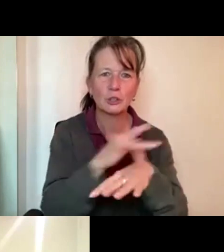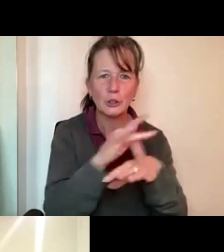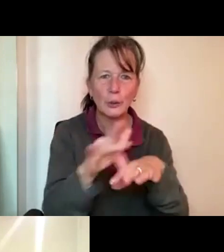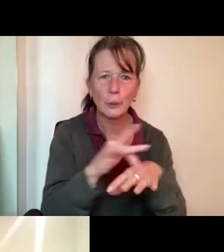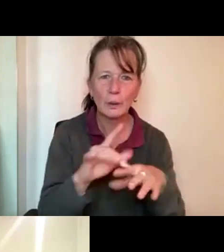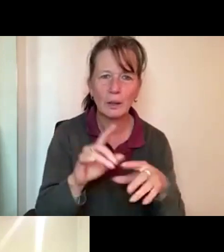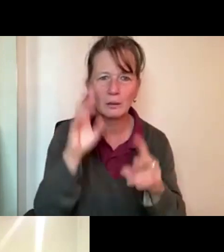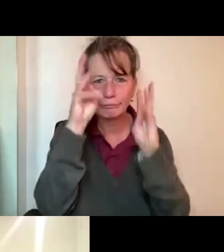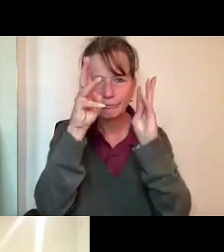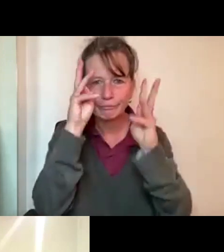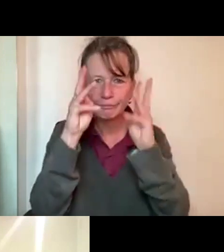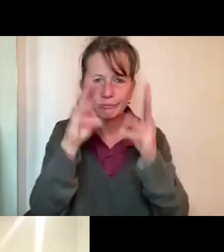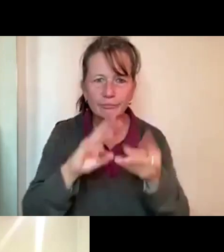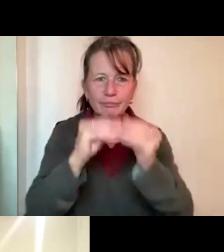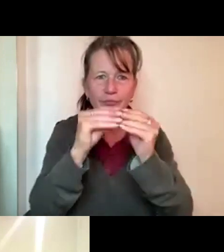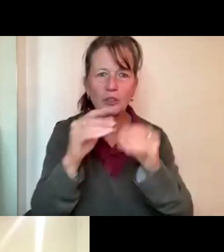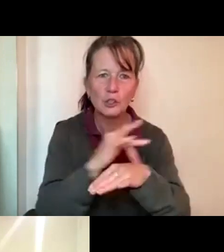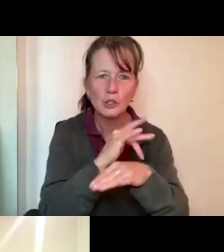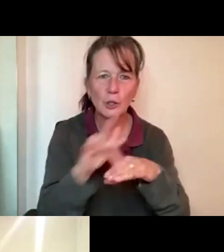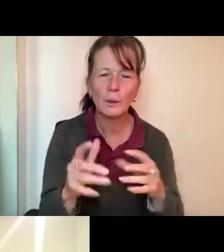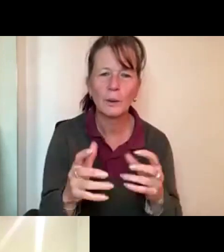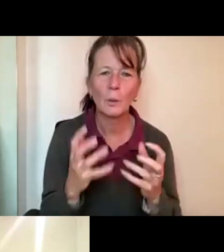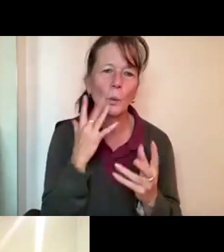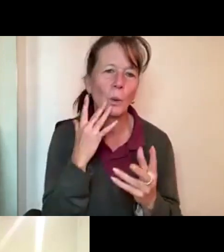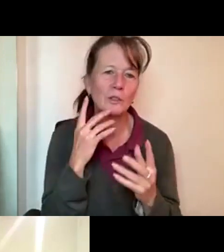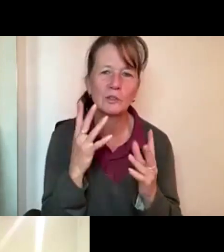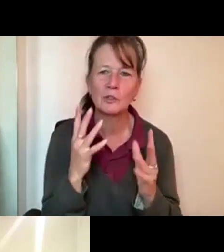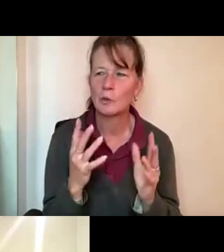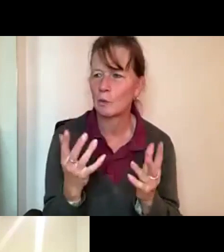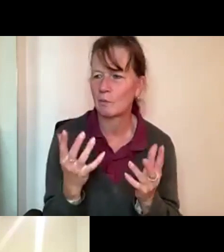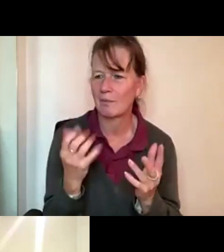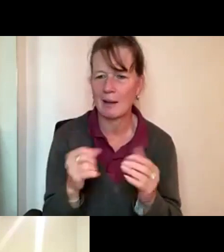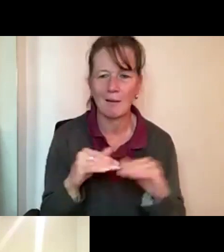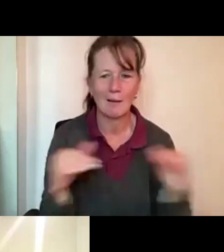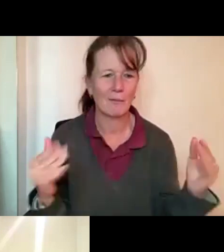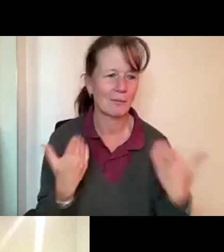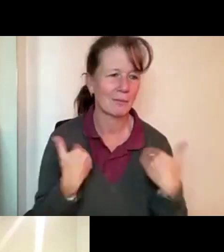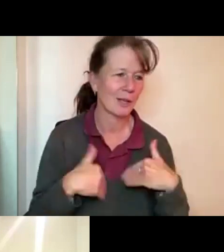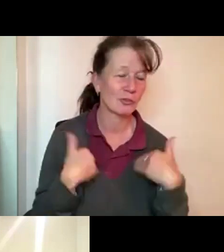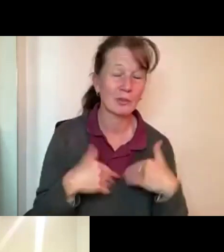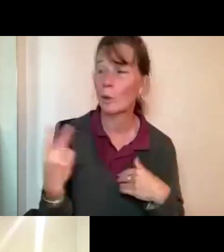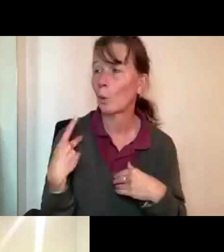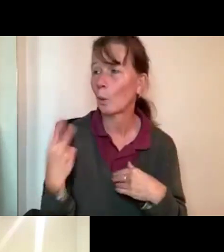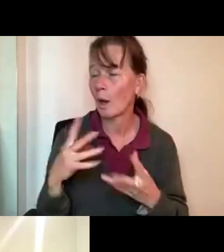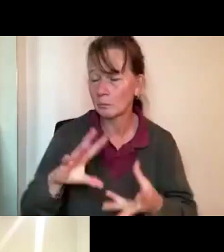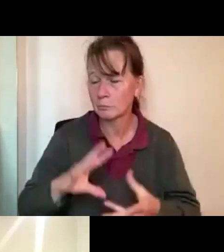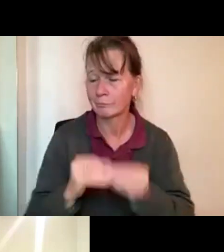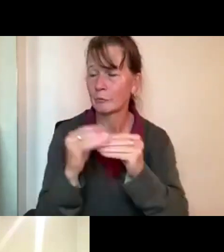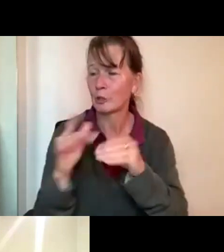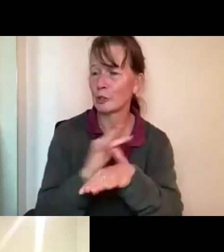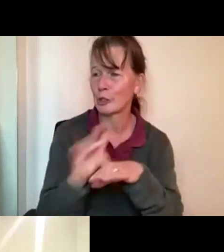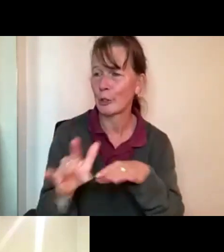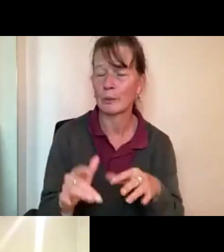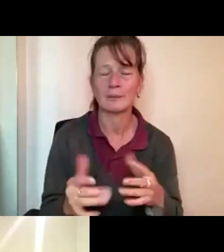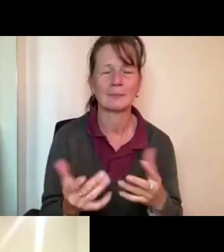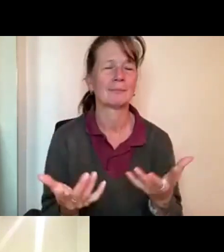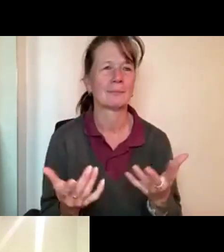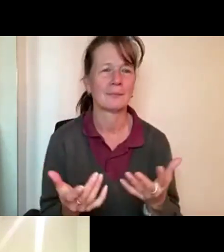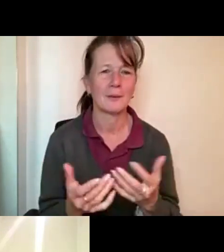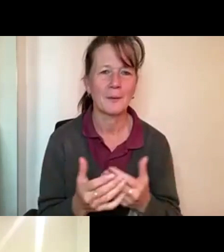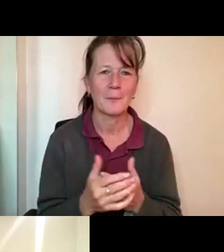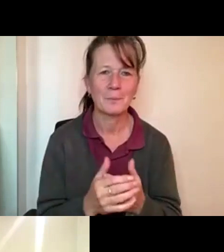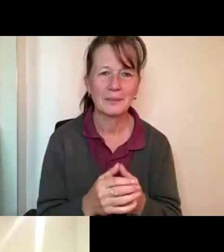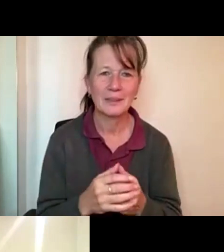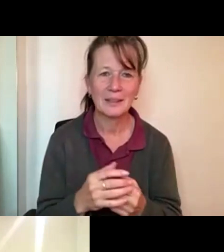devising an opera. So when do you ever had that level of luxury of you are devising an opera? So it's easier